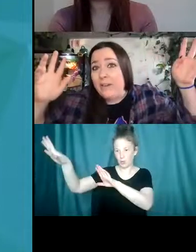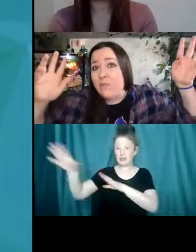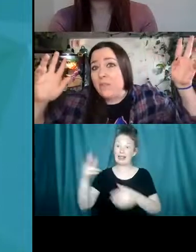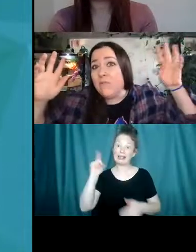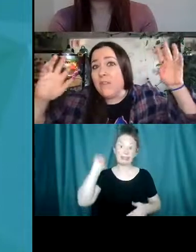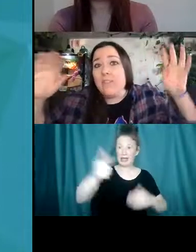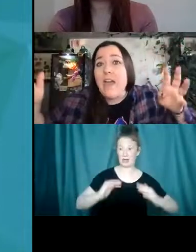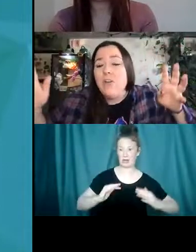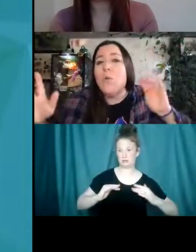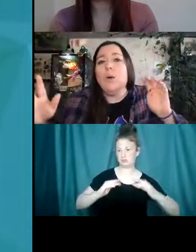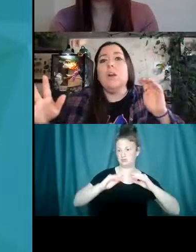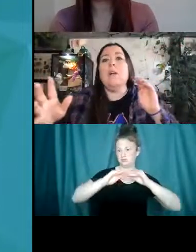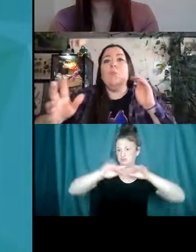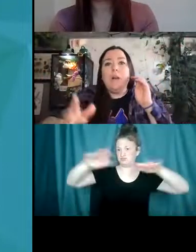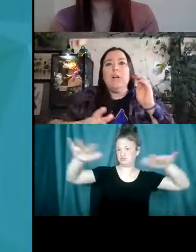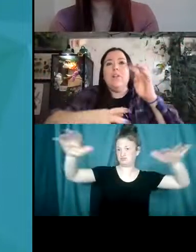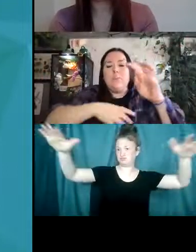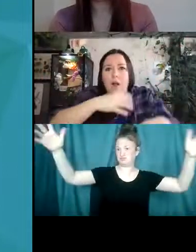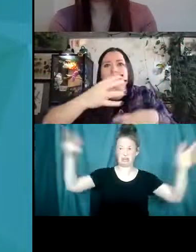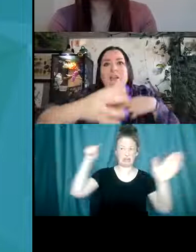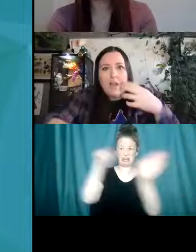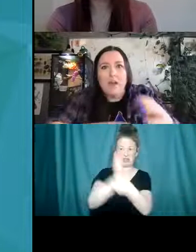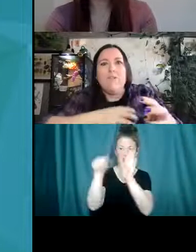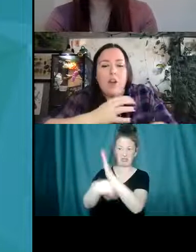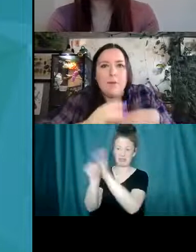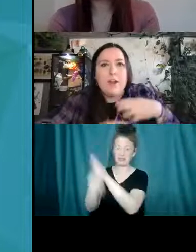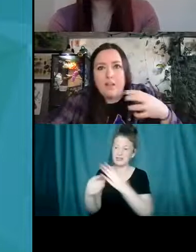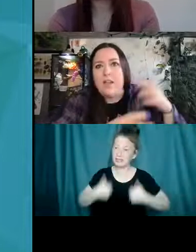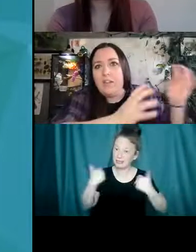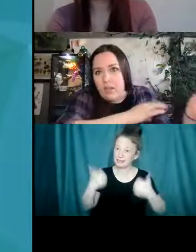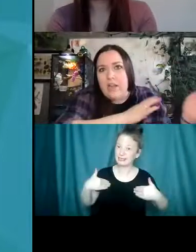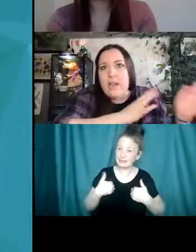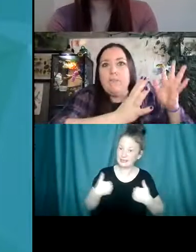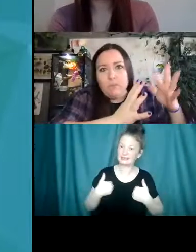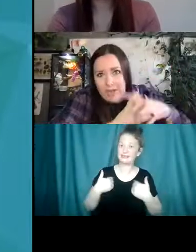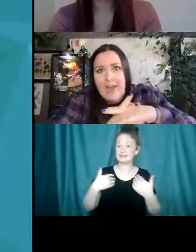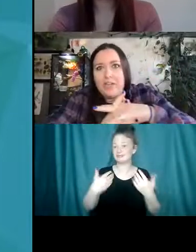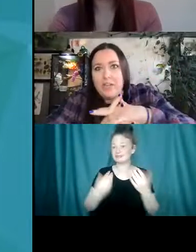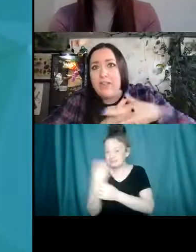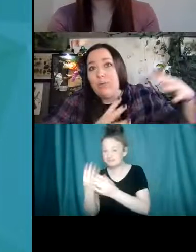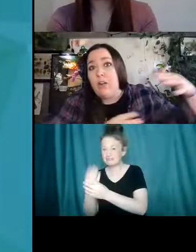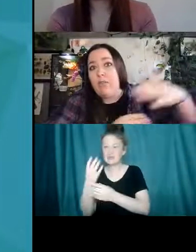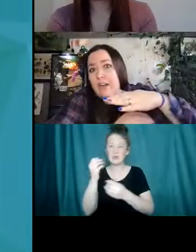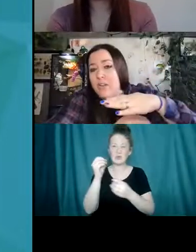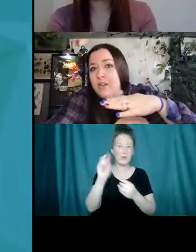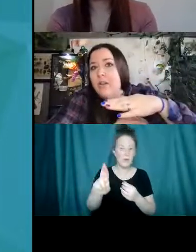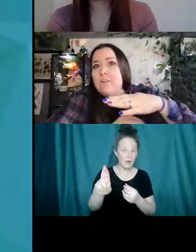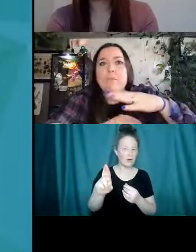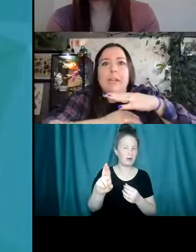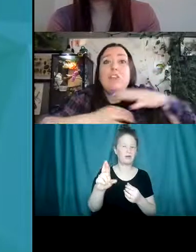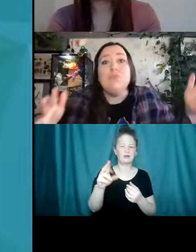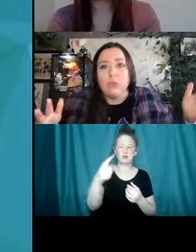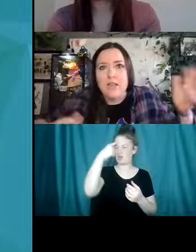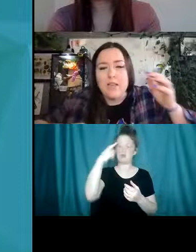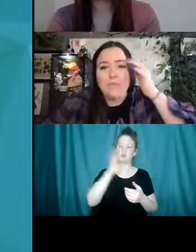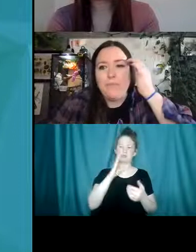whatever animals live there then? Or will the process of the carbon dioxide glauconite reaction, that rock reaction,